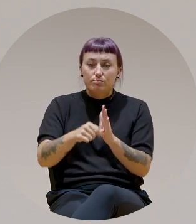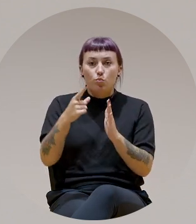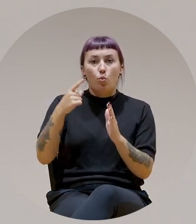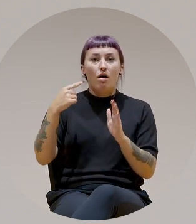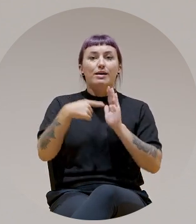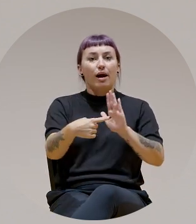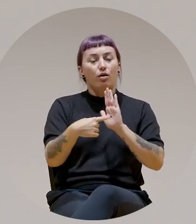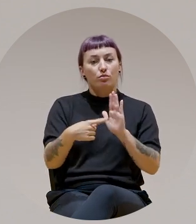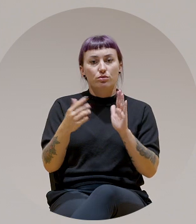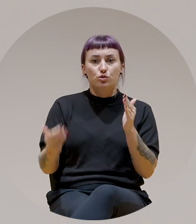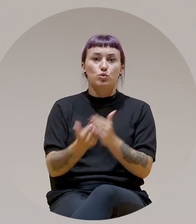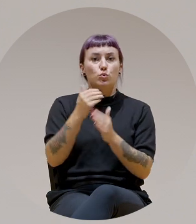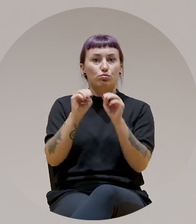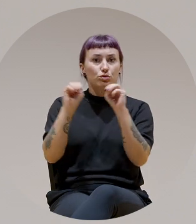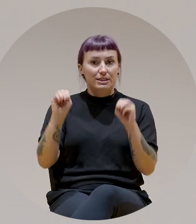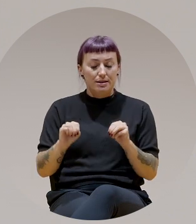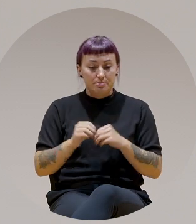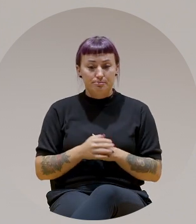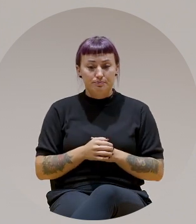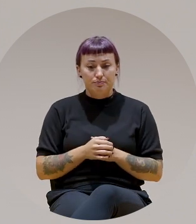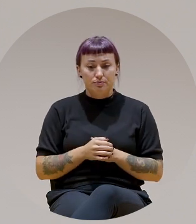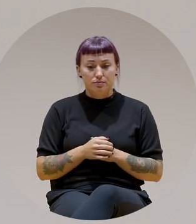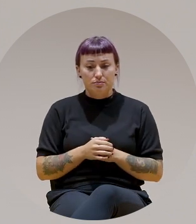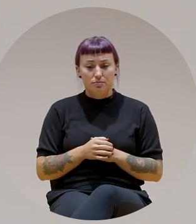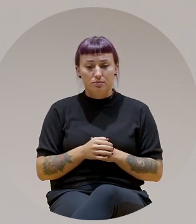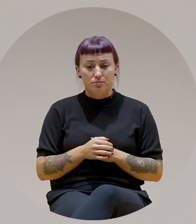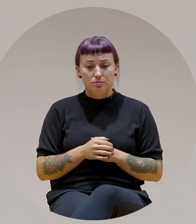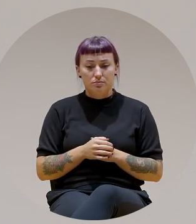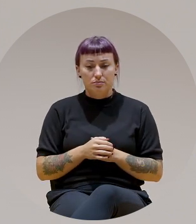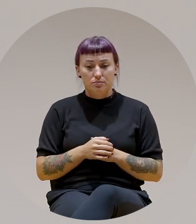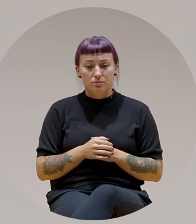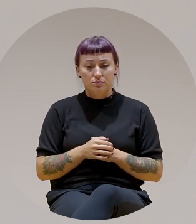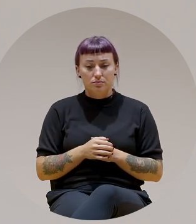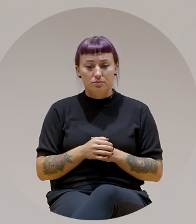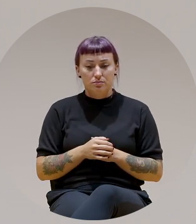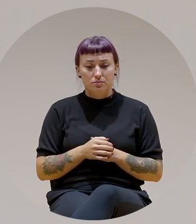highlighting in one of the galleries of the new museum is, it's